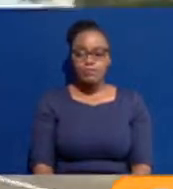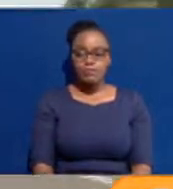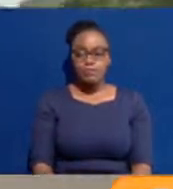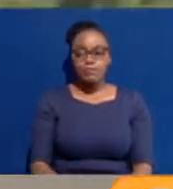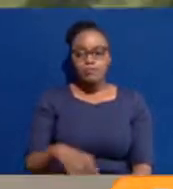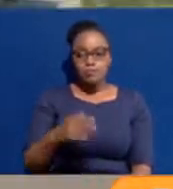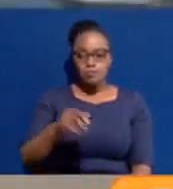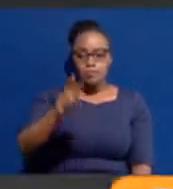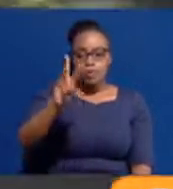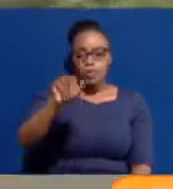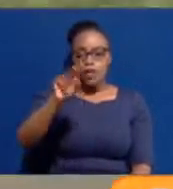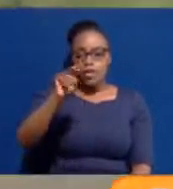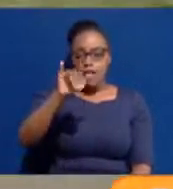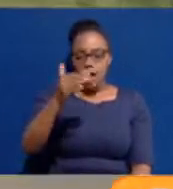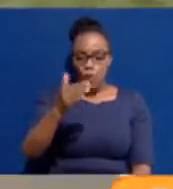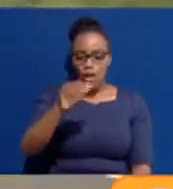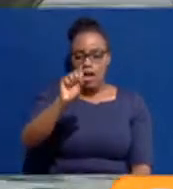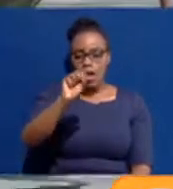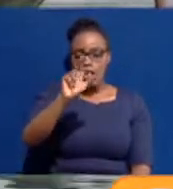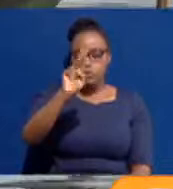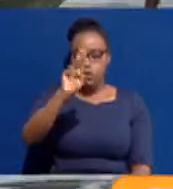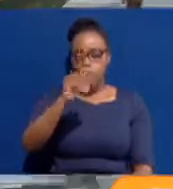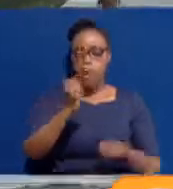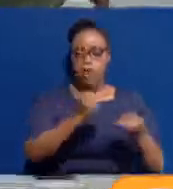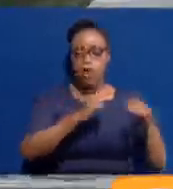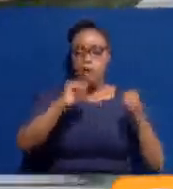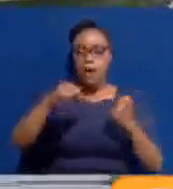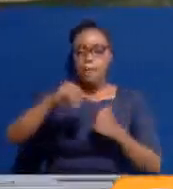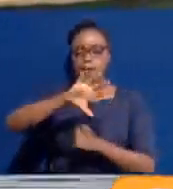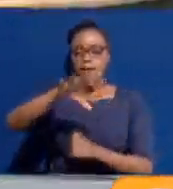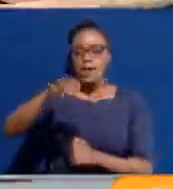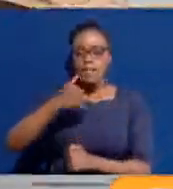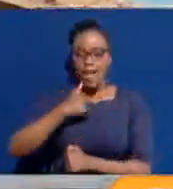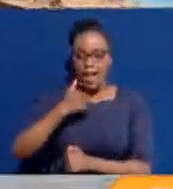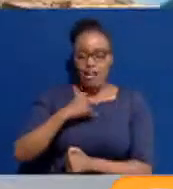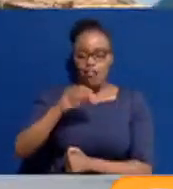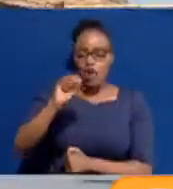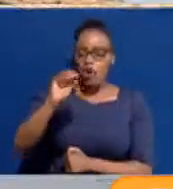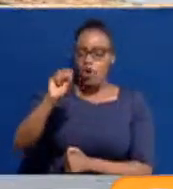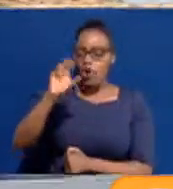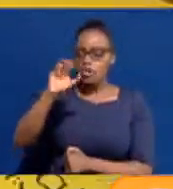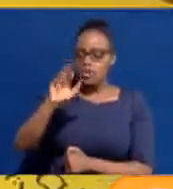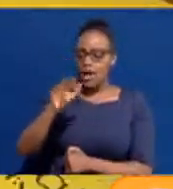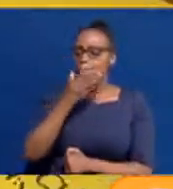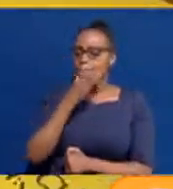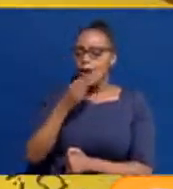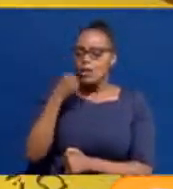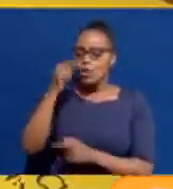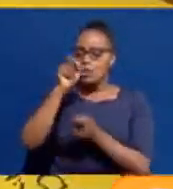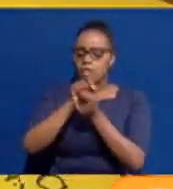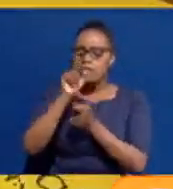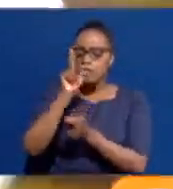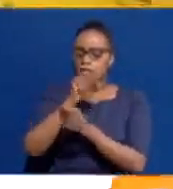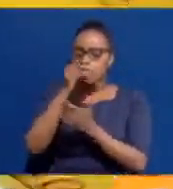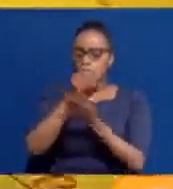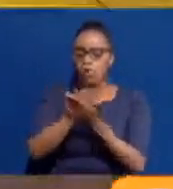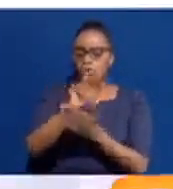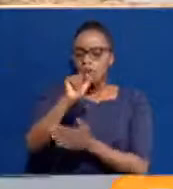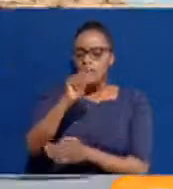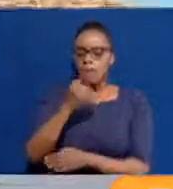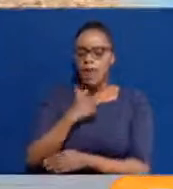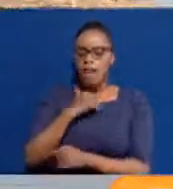Wandianga village in Suba, Homa Bay County, we meet Oscar Kambona Ager, who was diagnosed with tuberculosis about 2 months